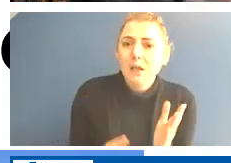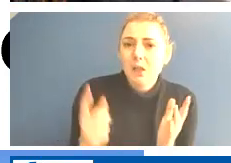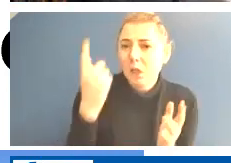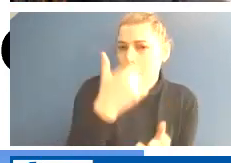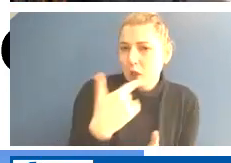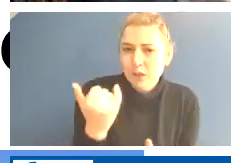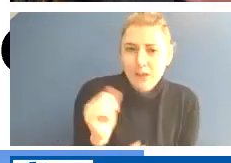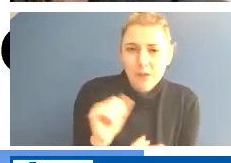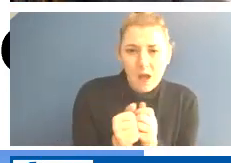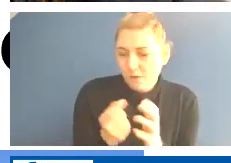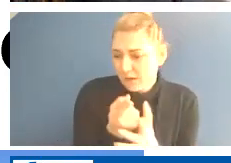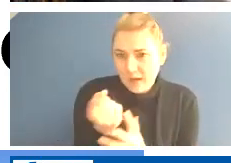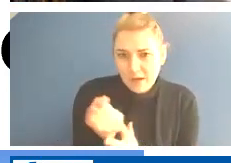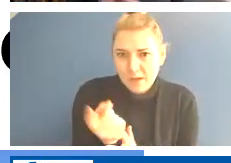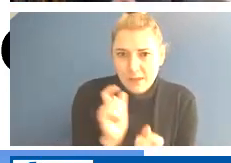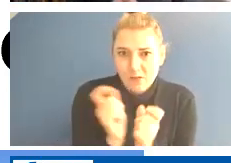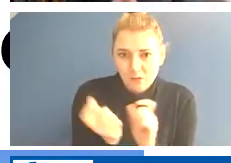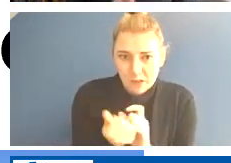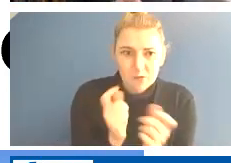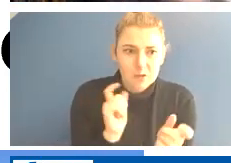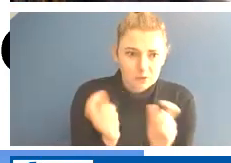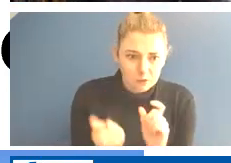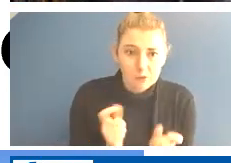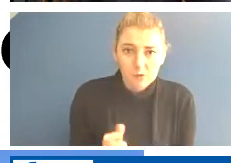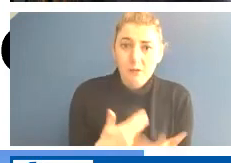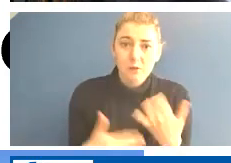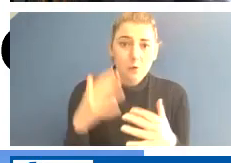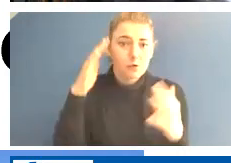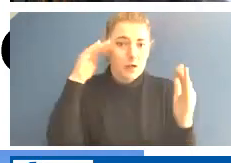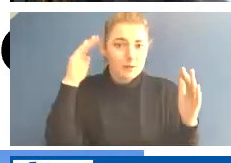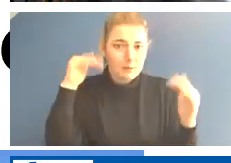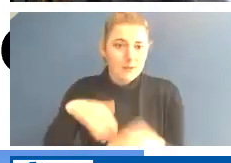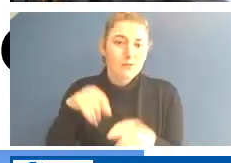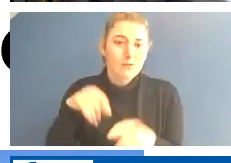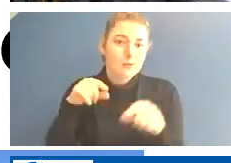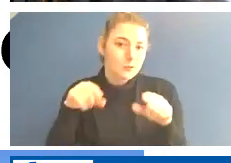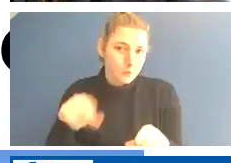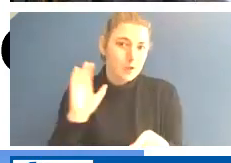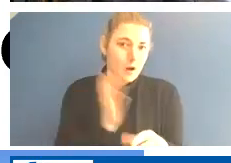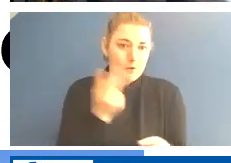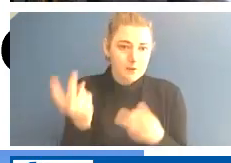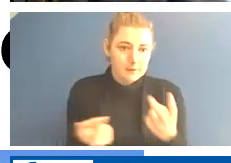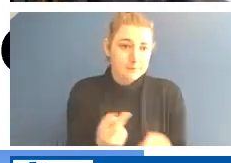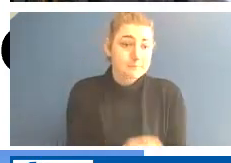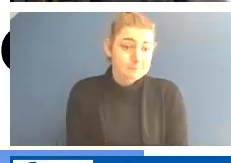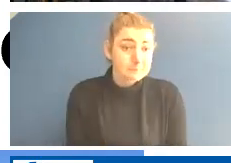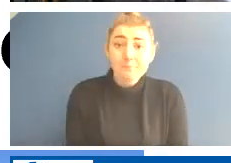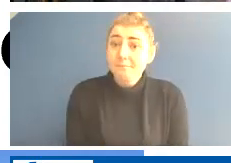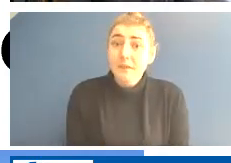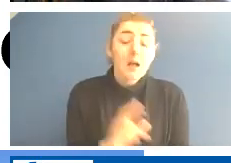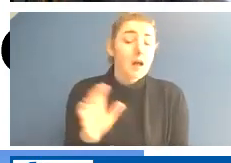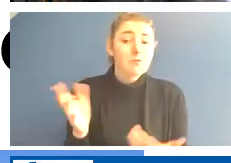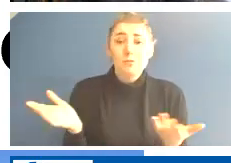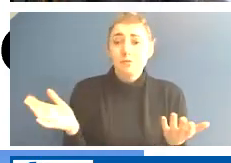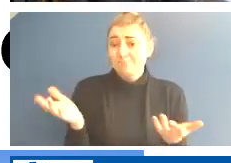to navigate that changing social expectation during our visit. And just like I encouraged